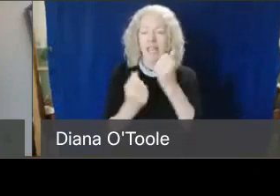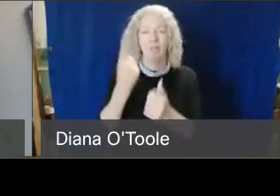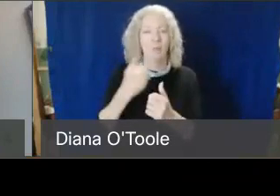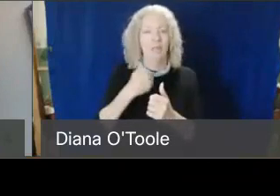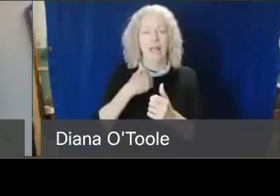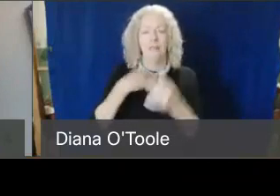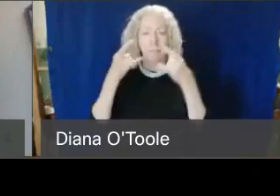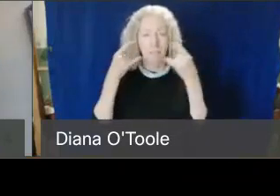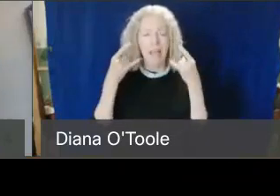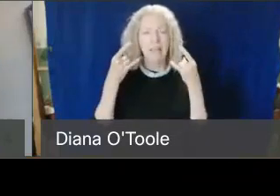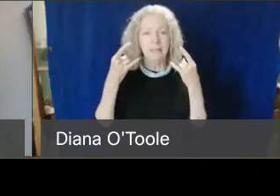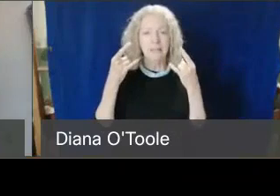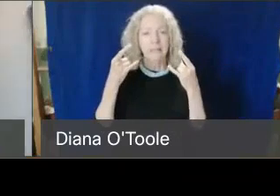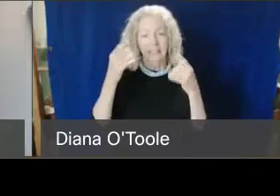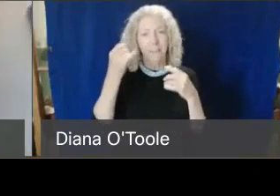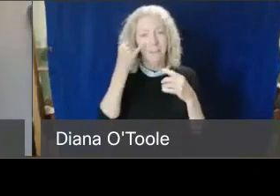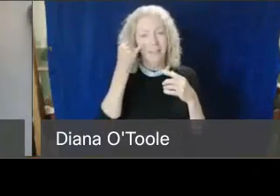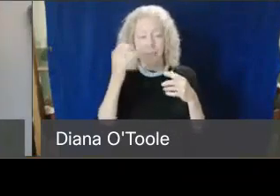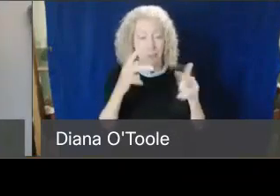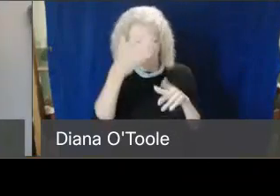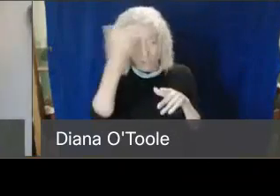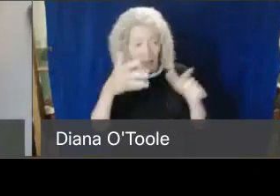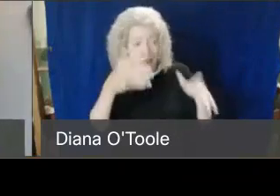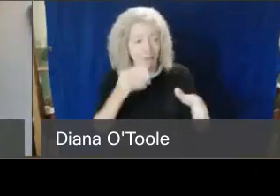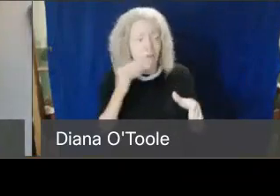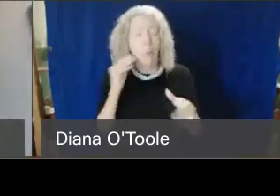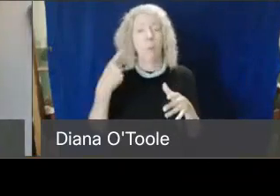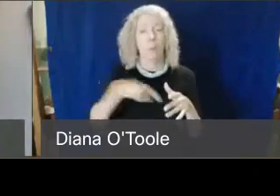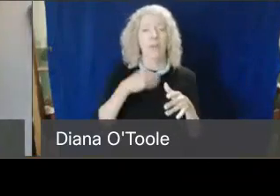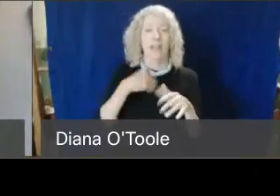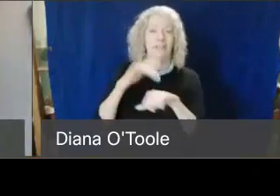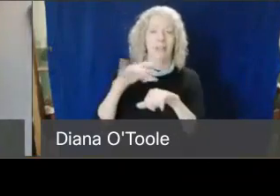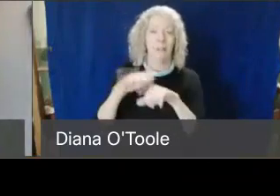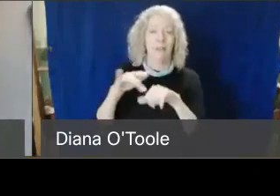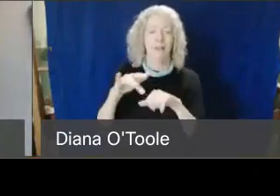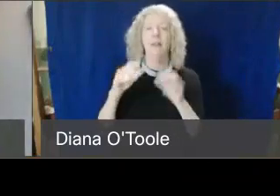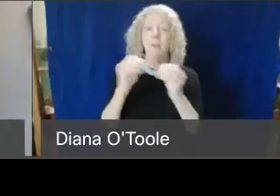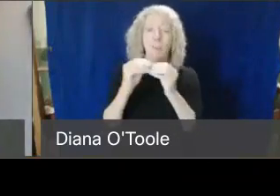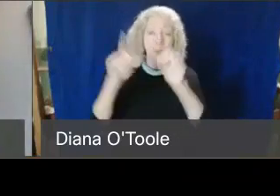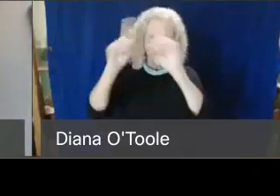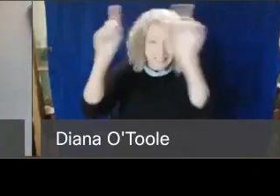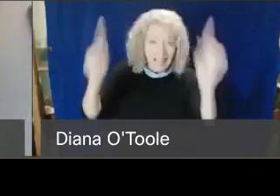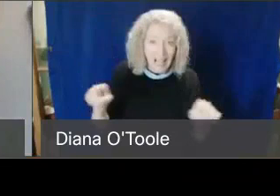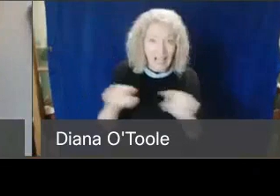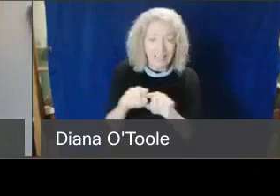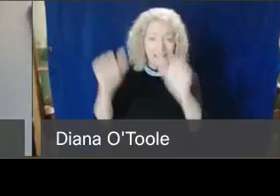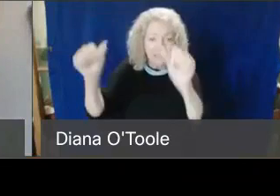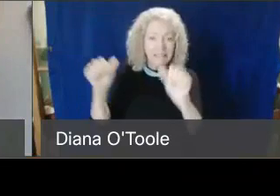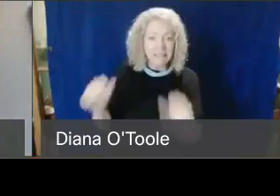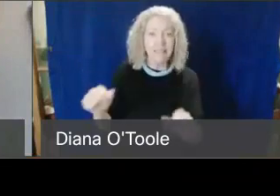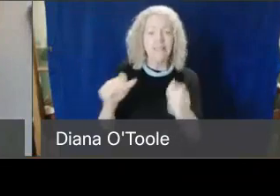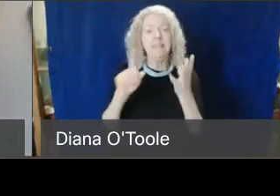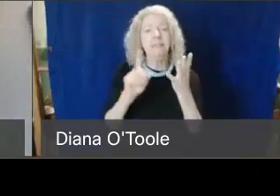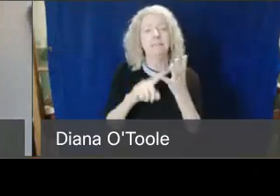we're going to have them available for folks. We've spent money on signage. We've spent money on additional